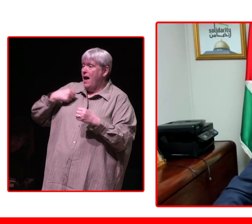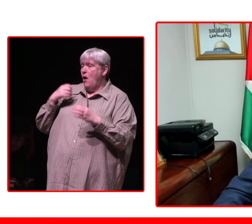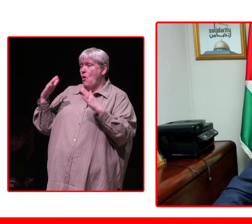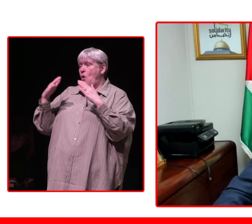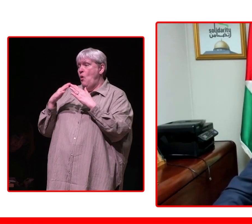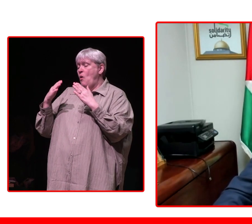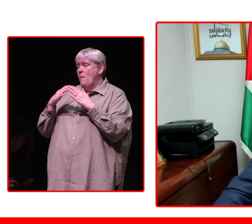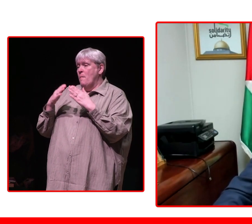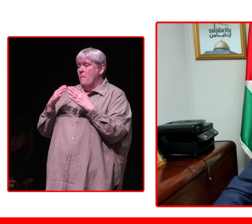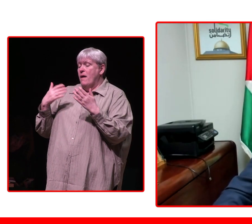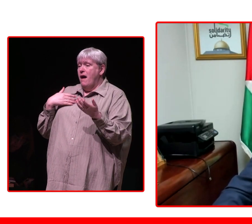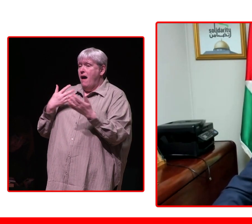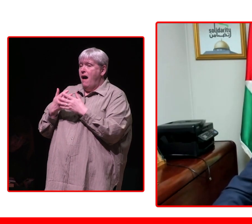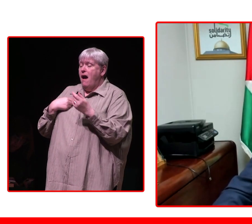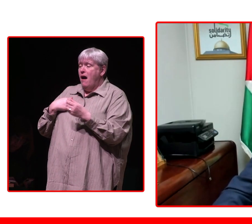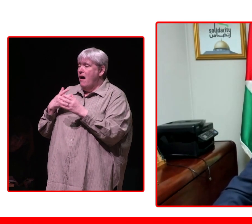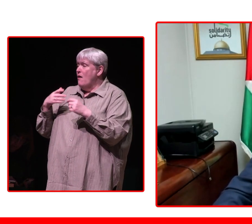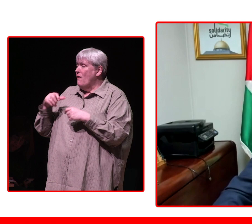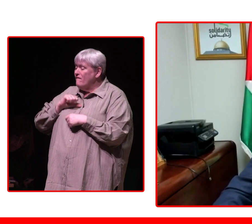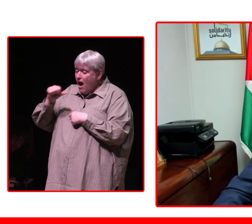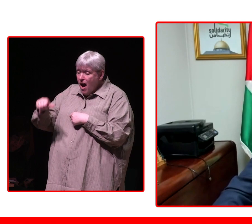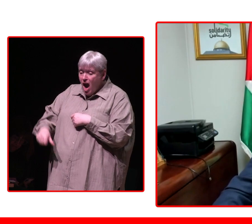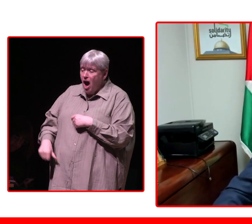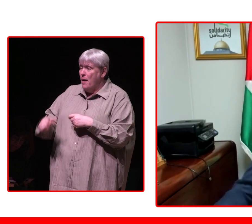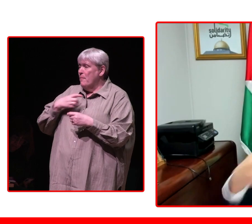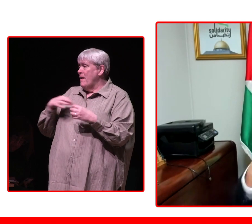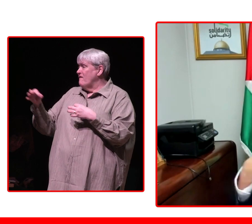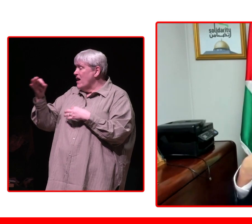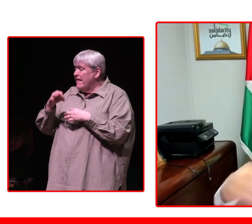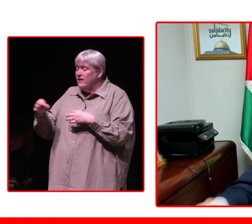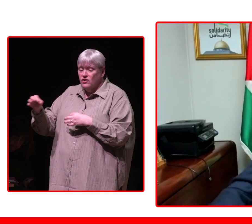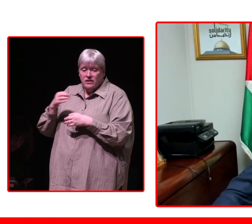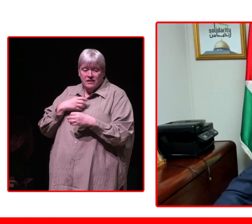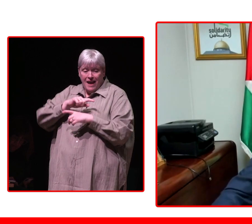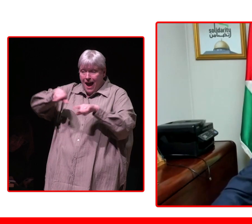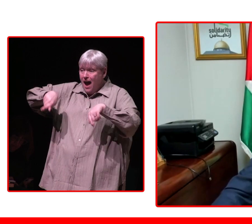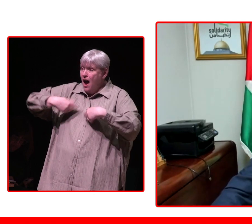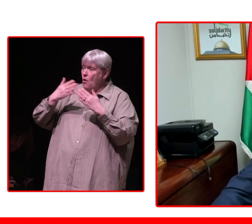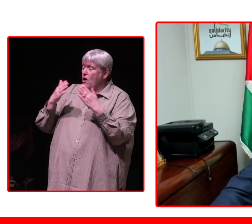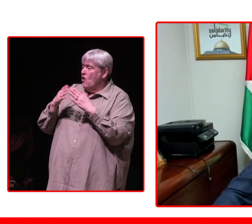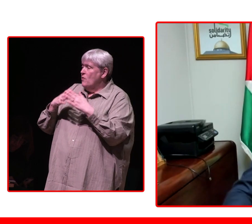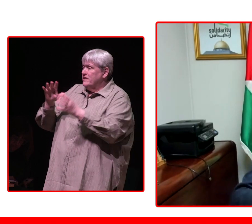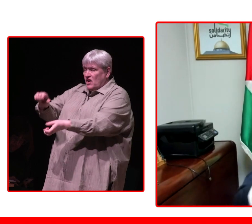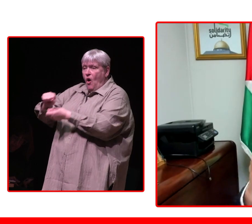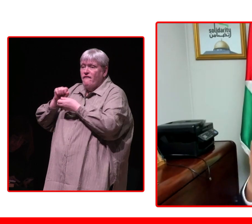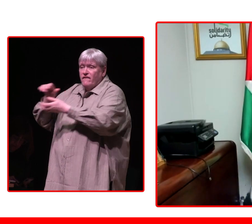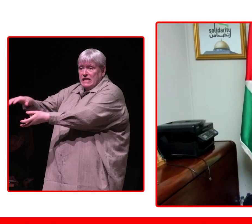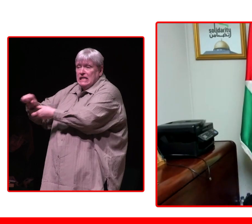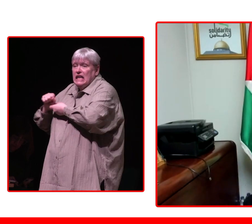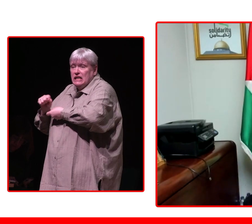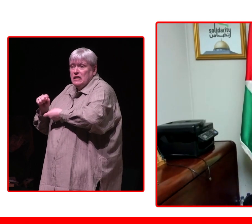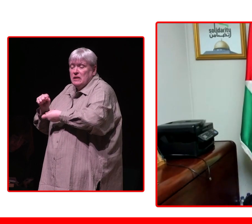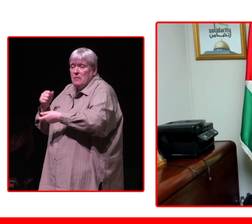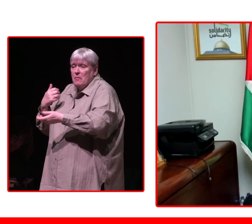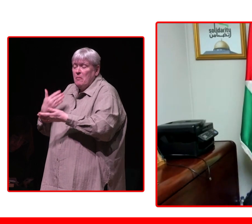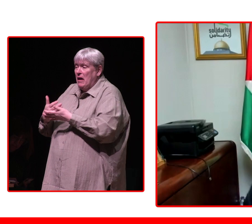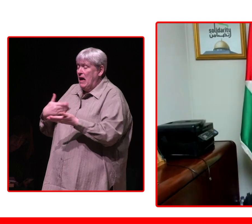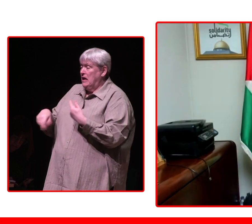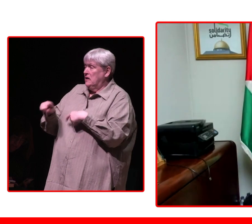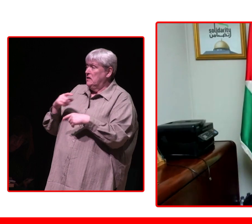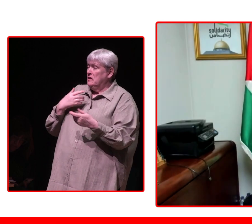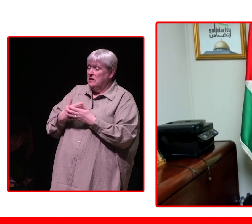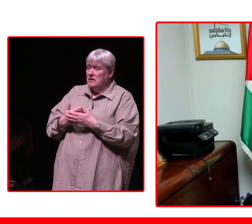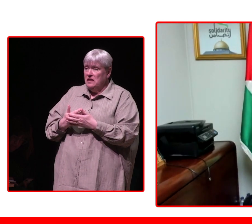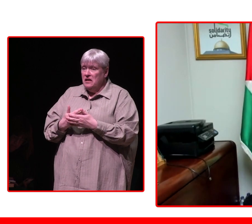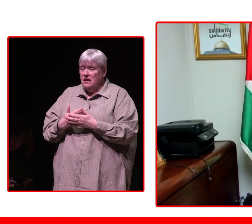our properties, our farms. Instead, their homes and lands, our homes and lands, were confiscated by the nascent state of Israel, a